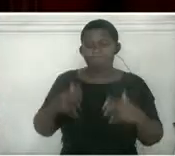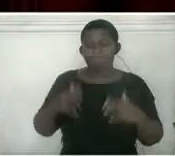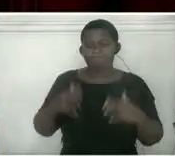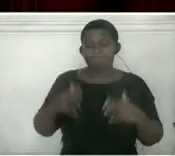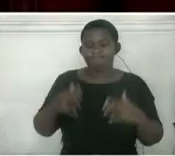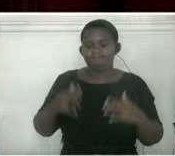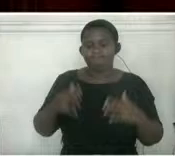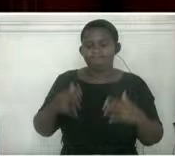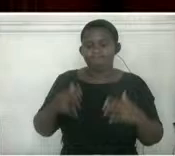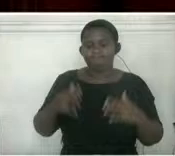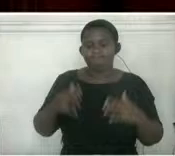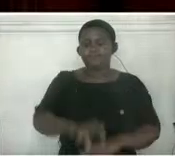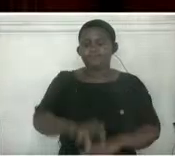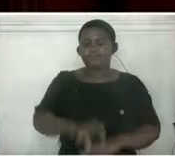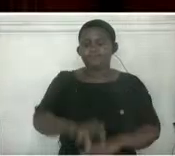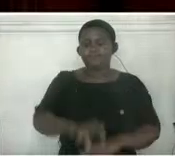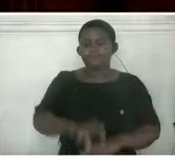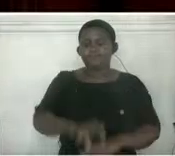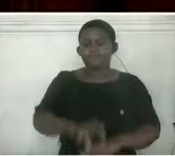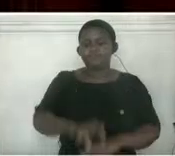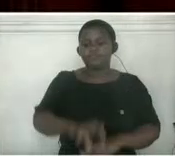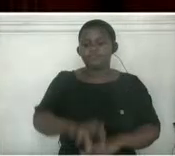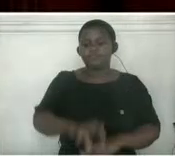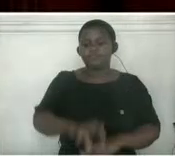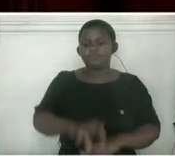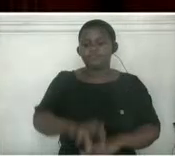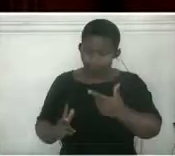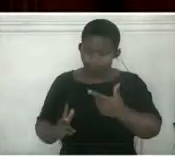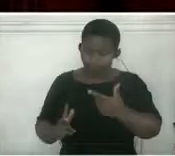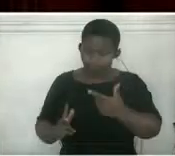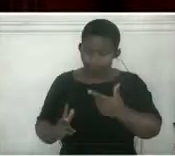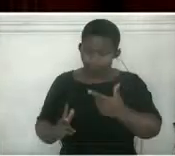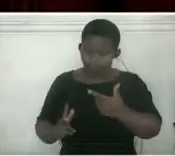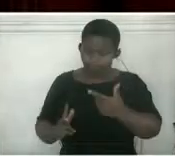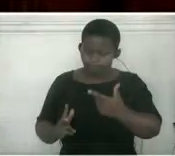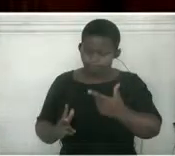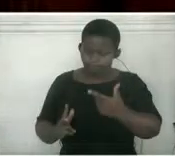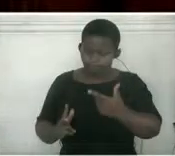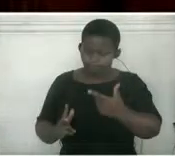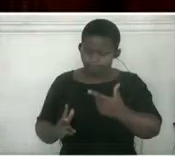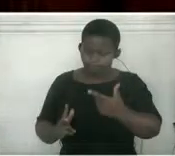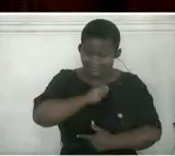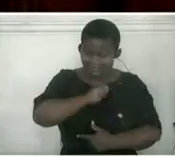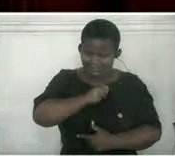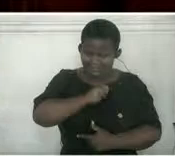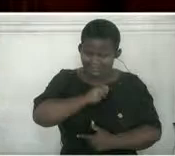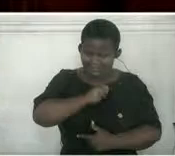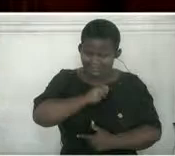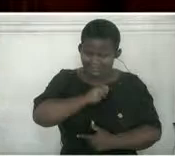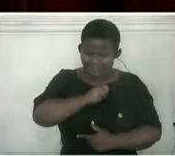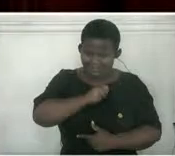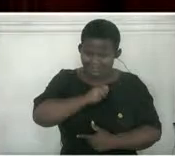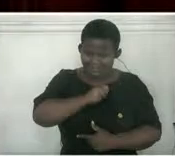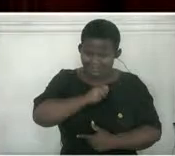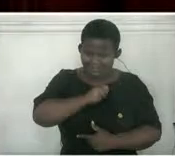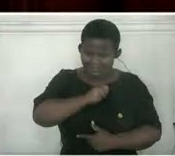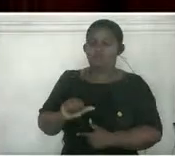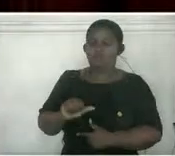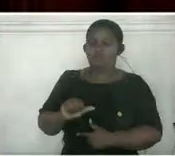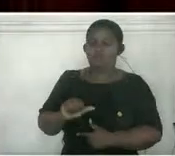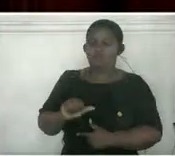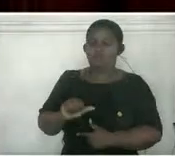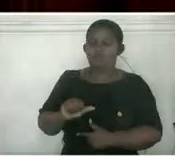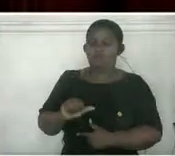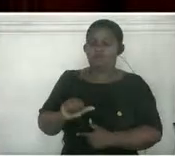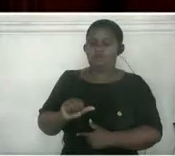The province of KwaZulu-Natal will be launching the KwaZulu-Natal Africa Export Strategy by